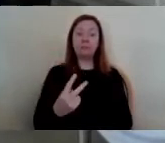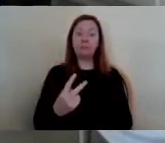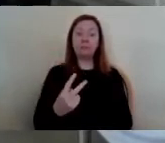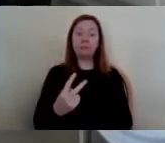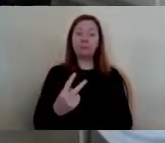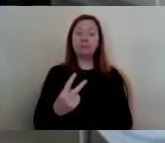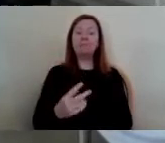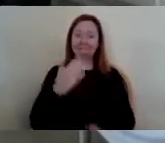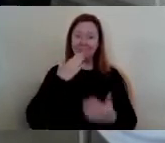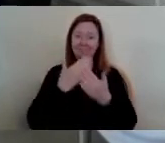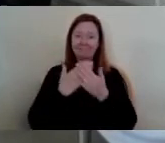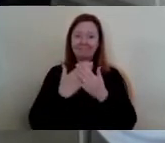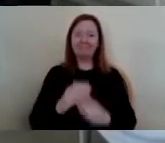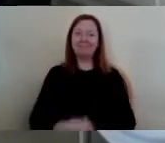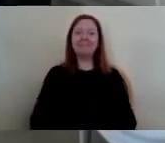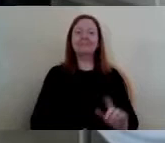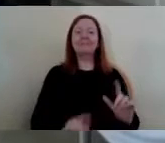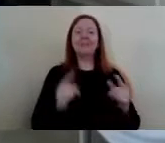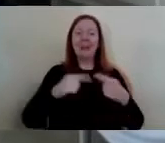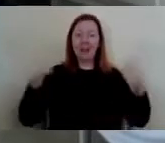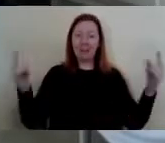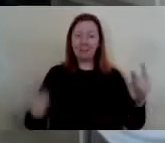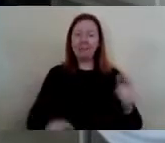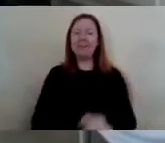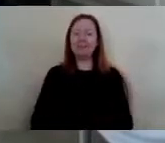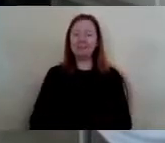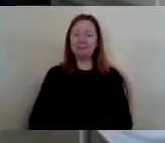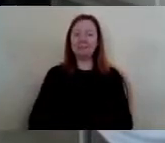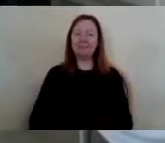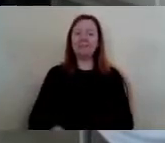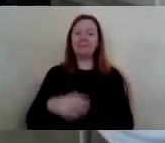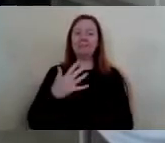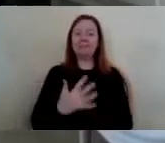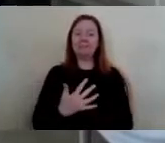5, 4, 3, 2. Good. Back to the center. Opposite side. Here we go. Turn.